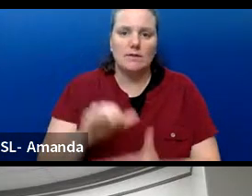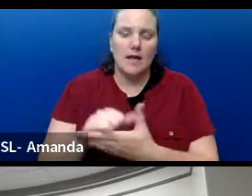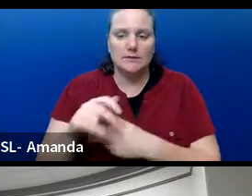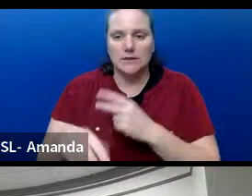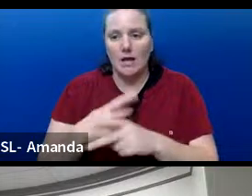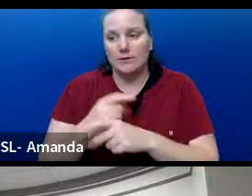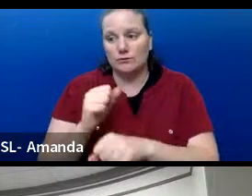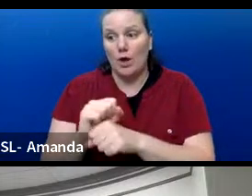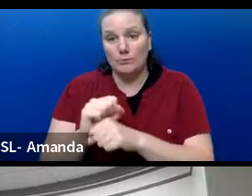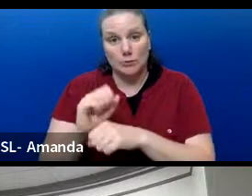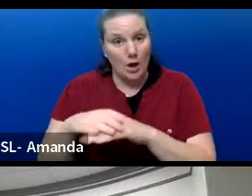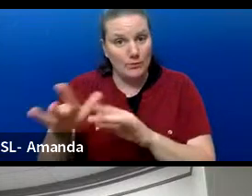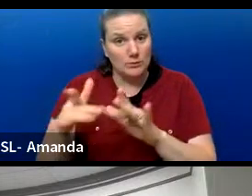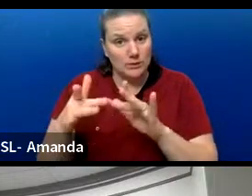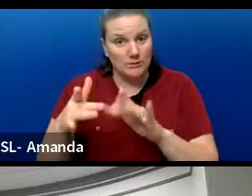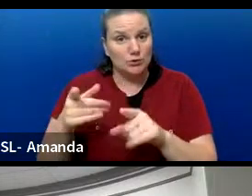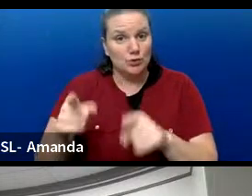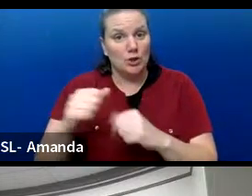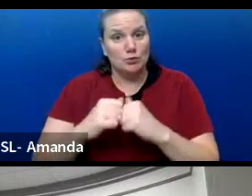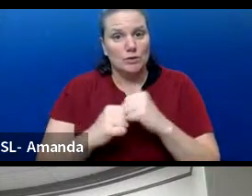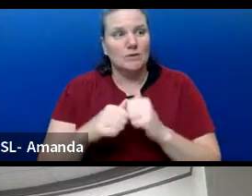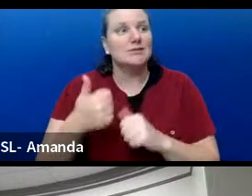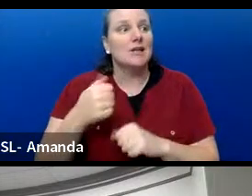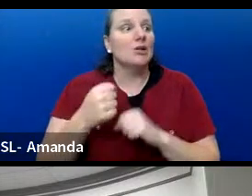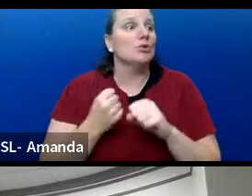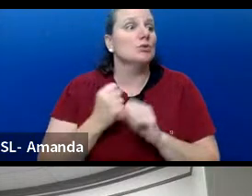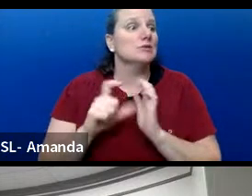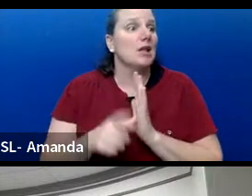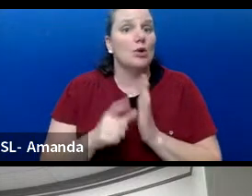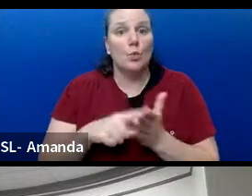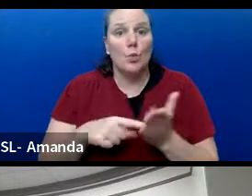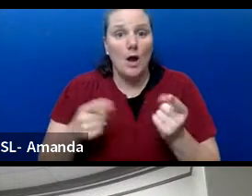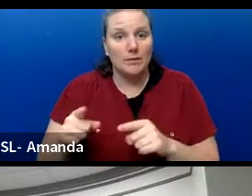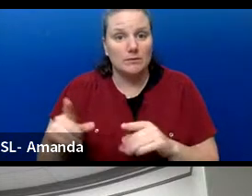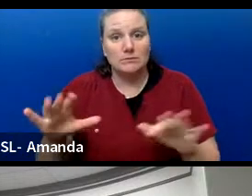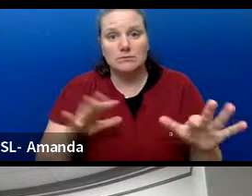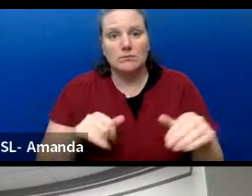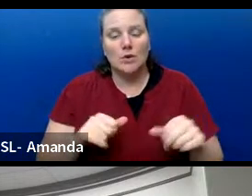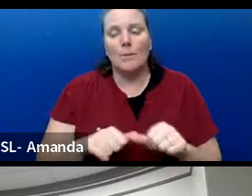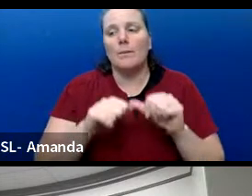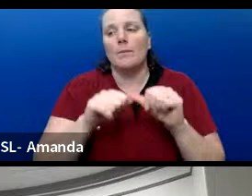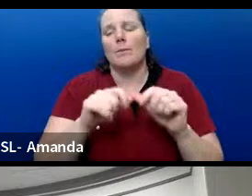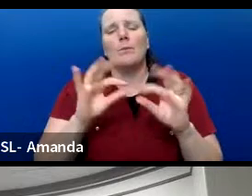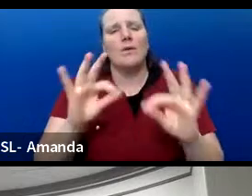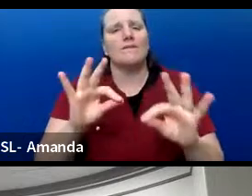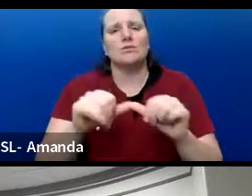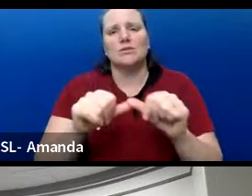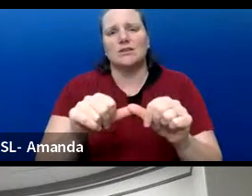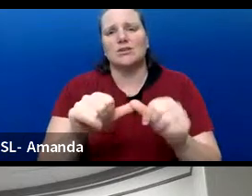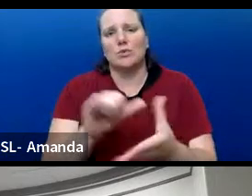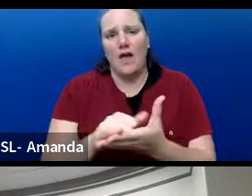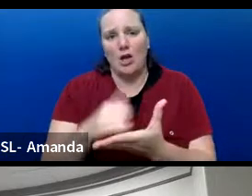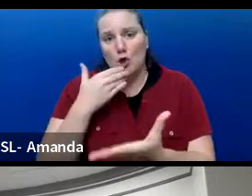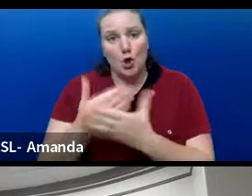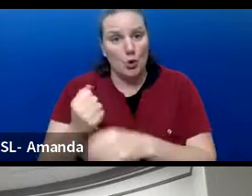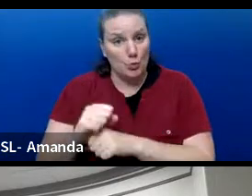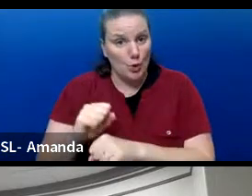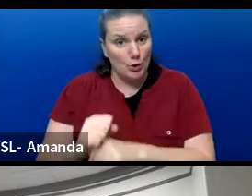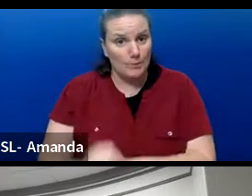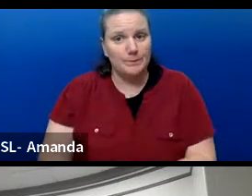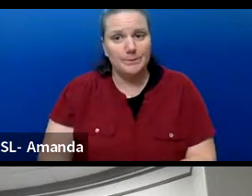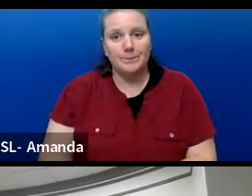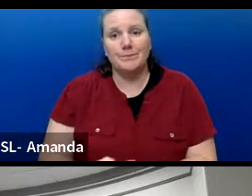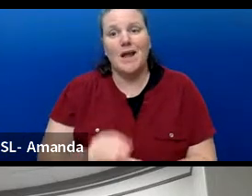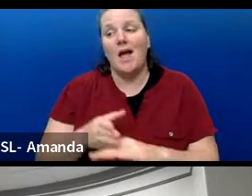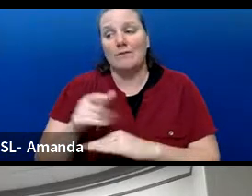construction. Then 10 years later, what happens? Well, it's perfect to continue that sort of good work. So after the